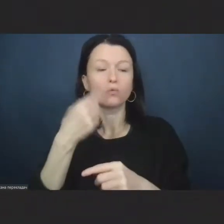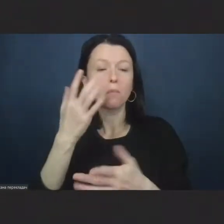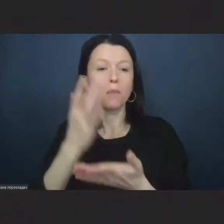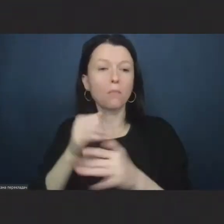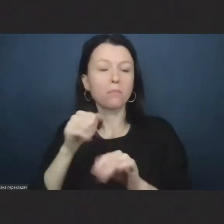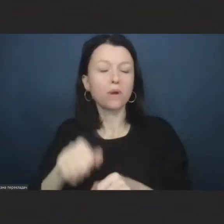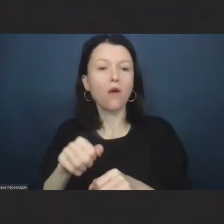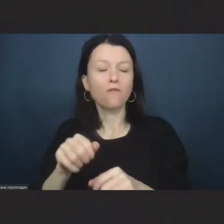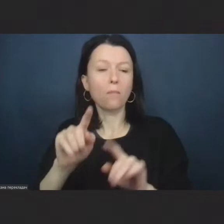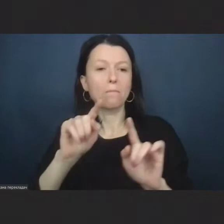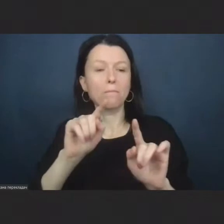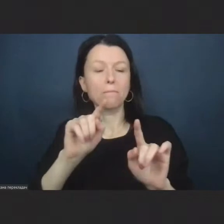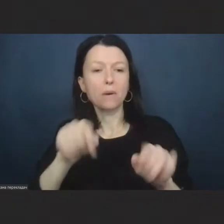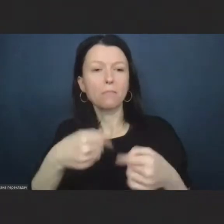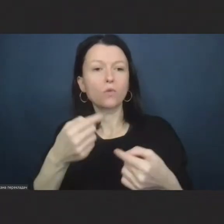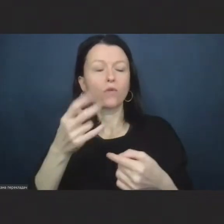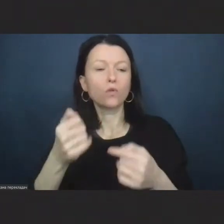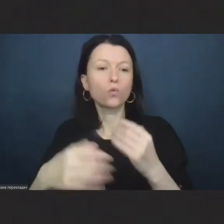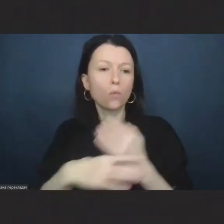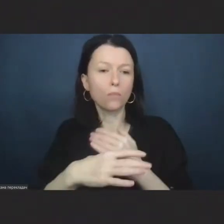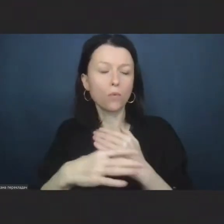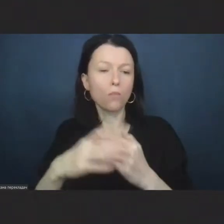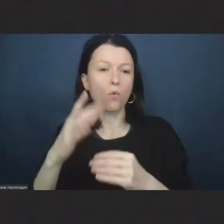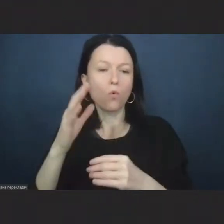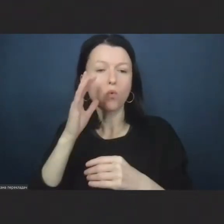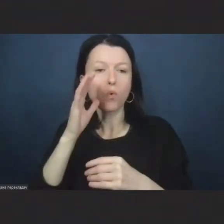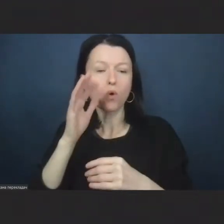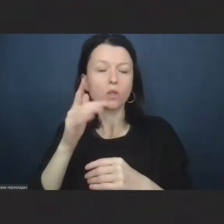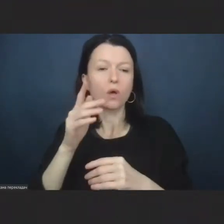skills. Such people must be also